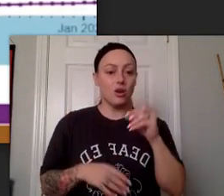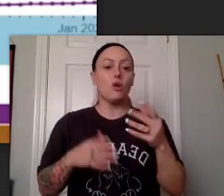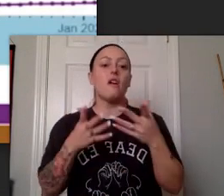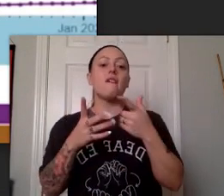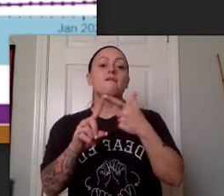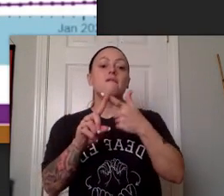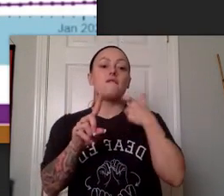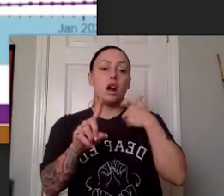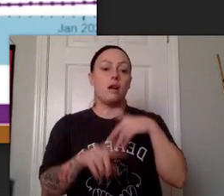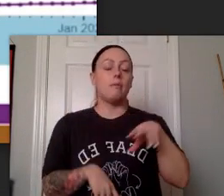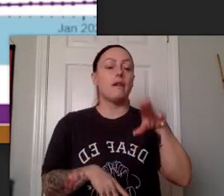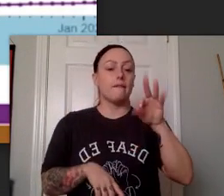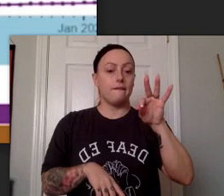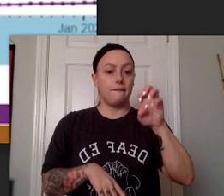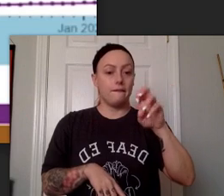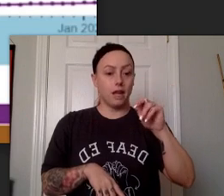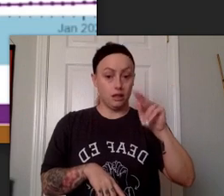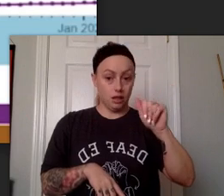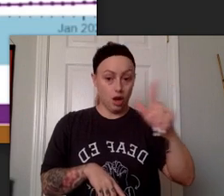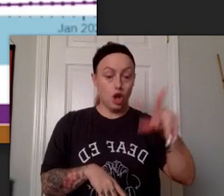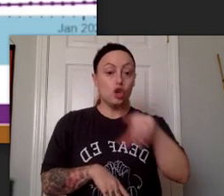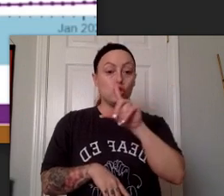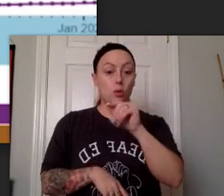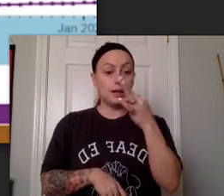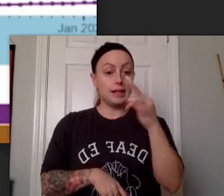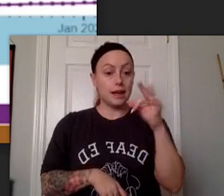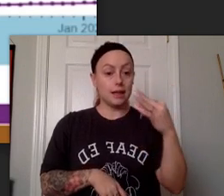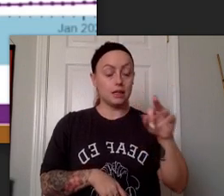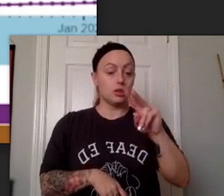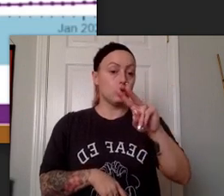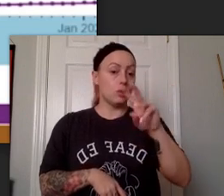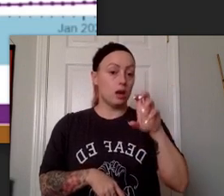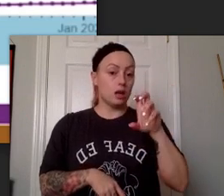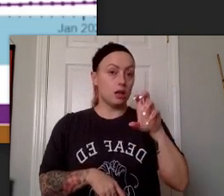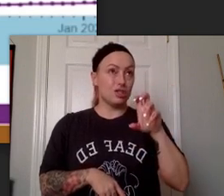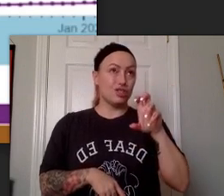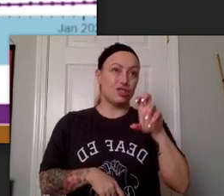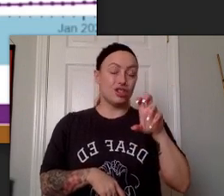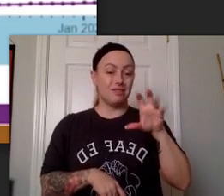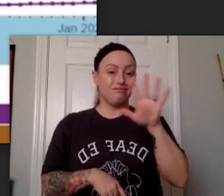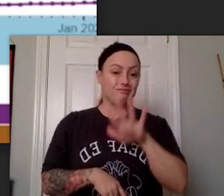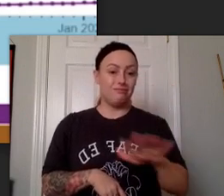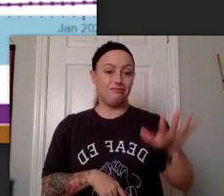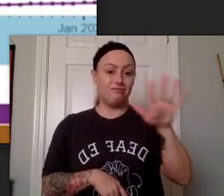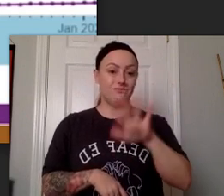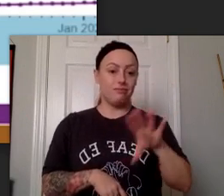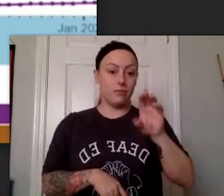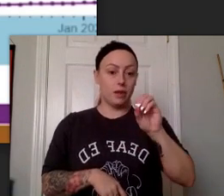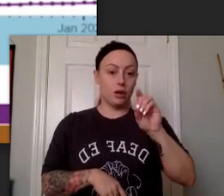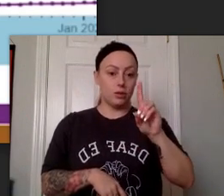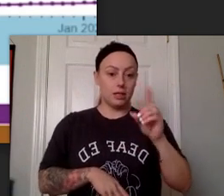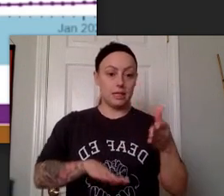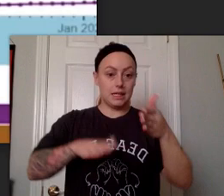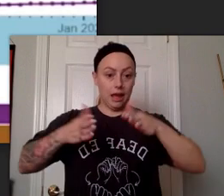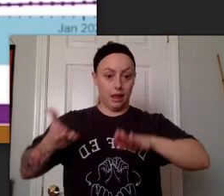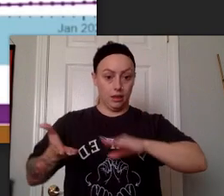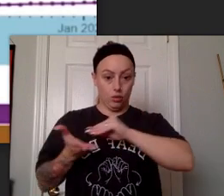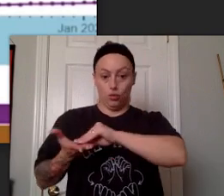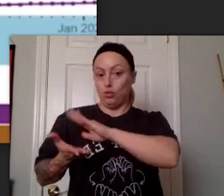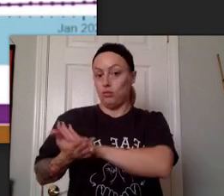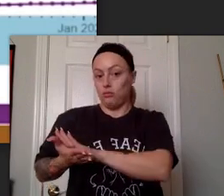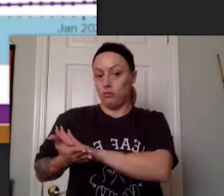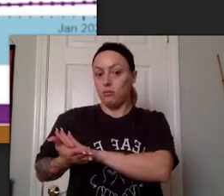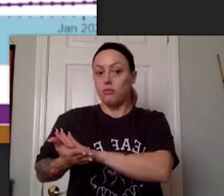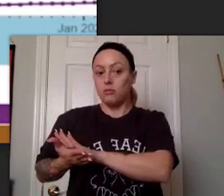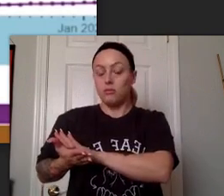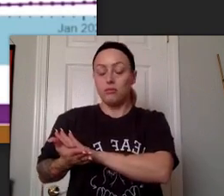in 2019, there were about 200 and change overdose deaths in Colorado on record, so the tip of